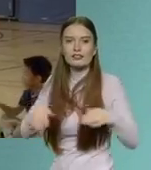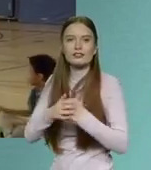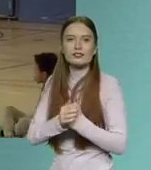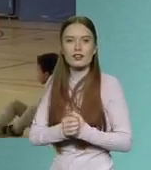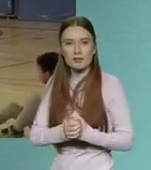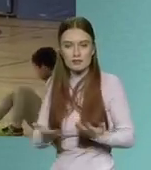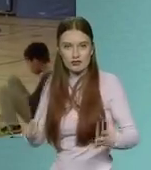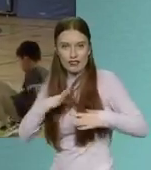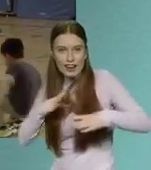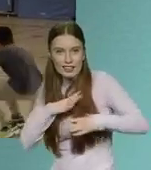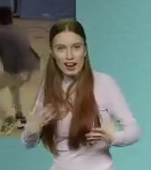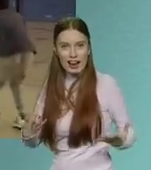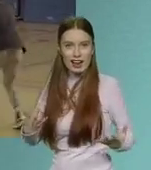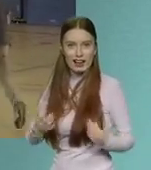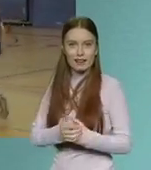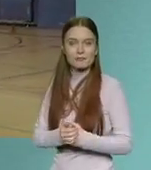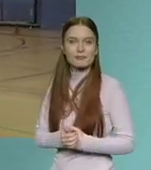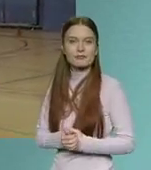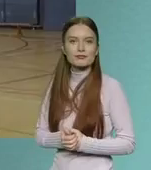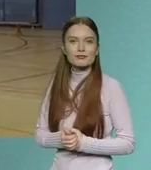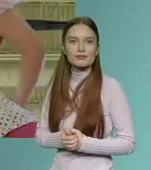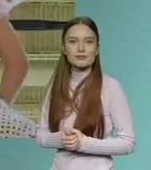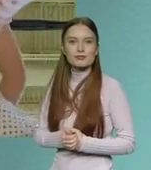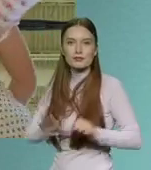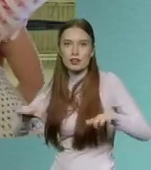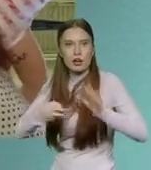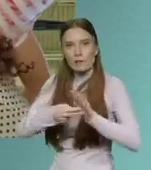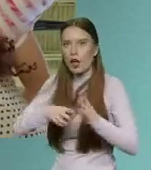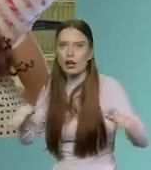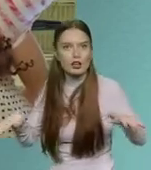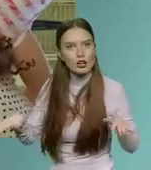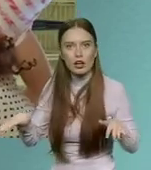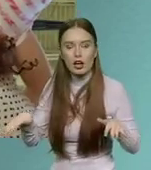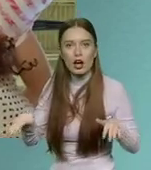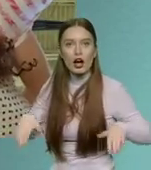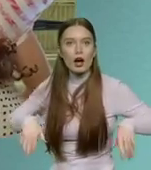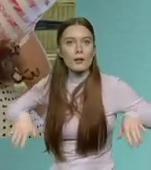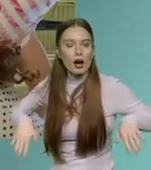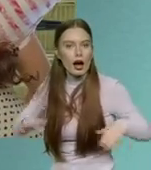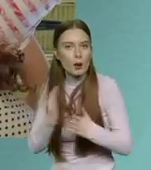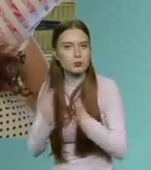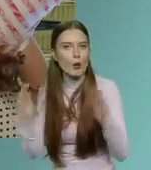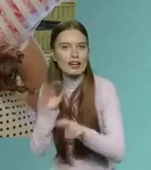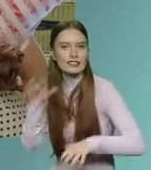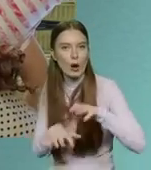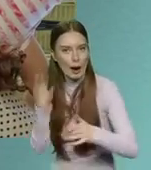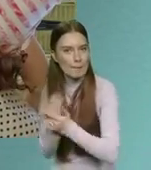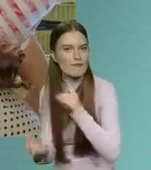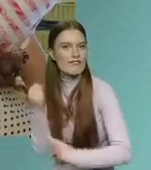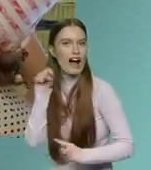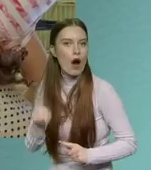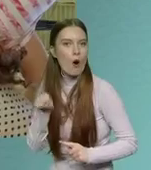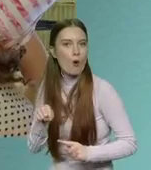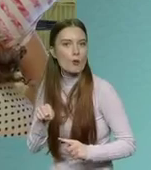Come on, Microraptors! Here's the plan. Microraptors are one of the smallest dinosaurs ever